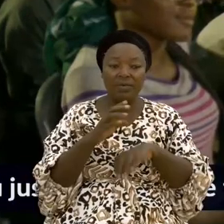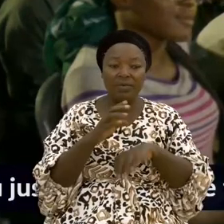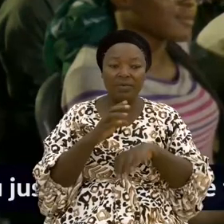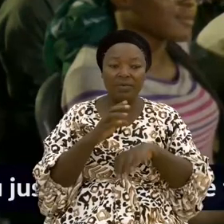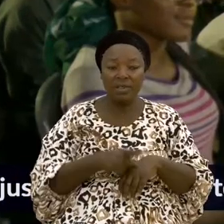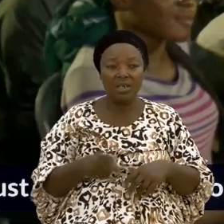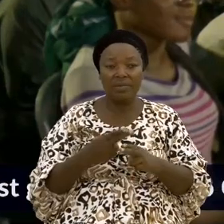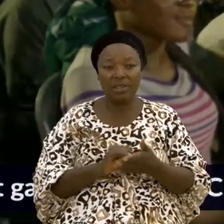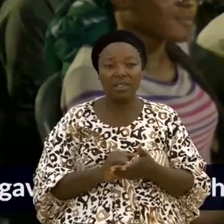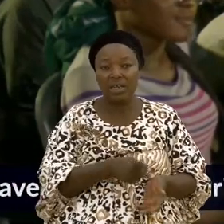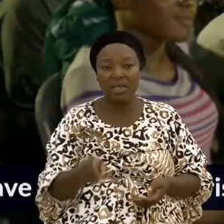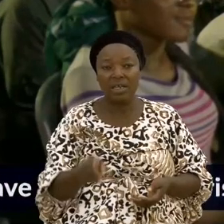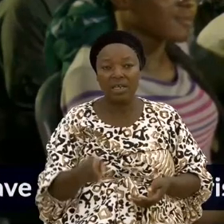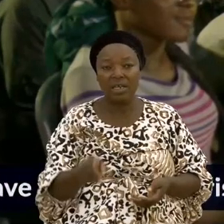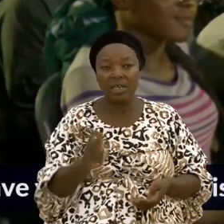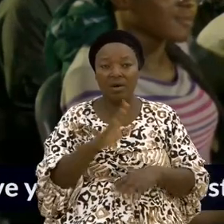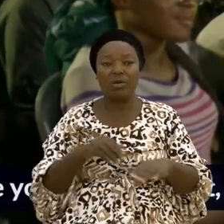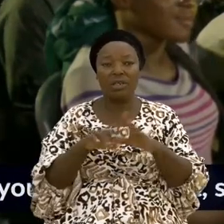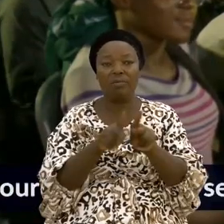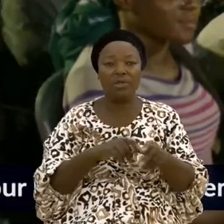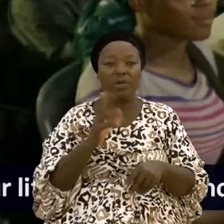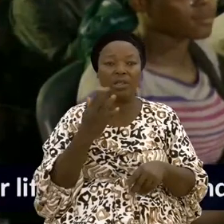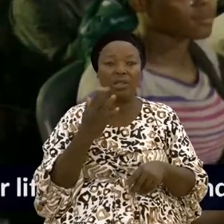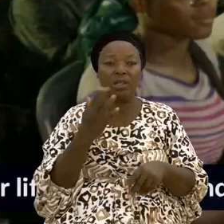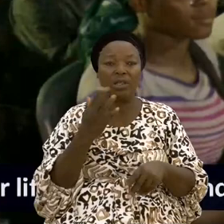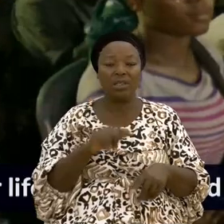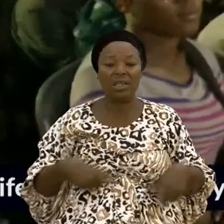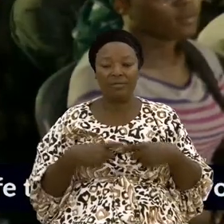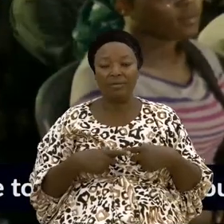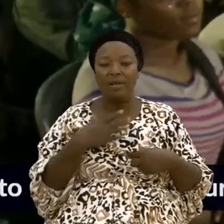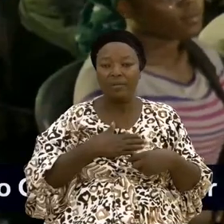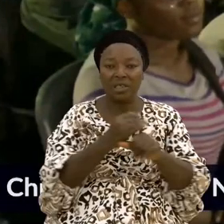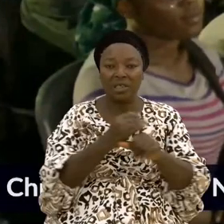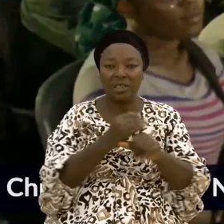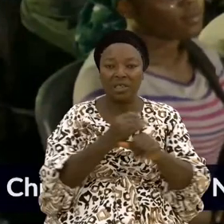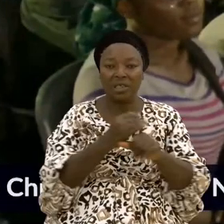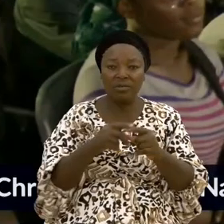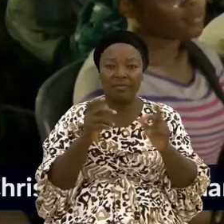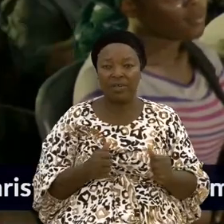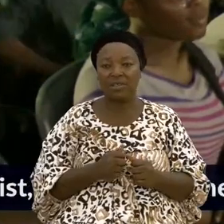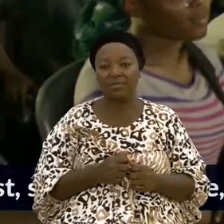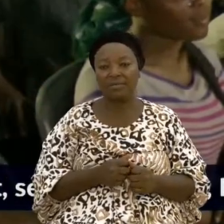place where they live, to help us get to them easily.